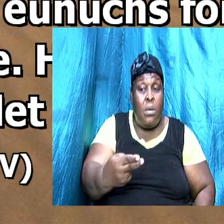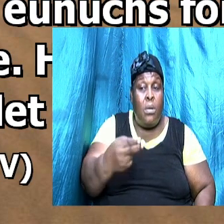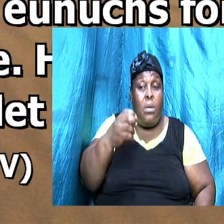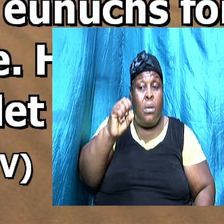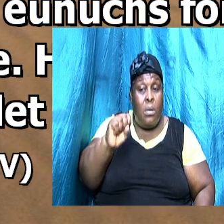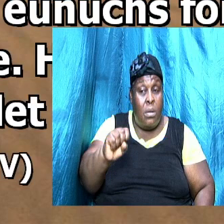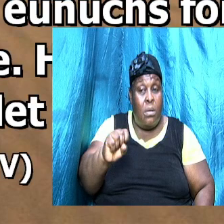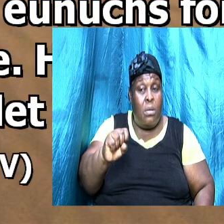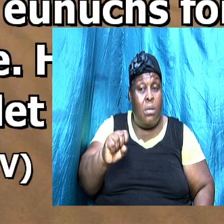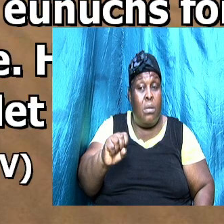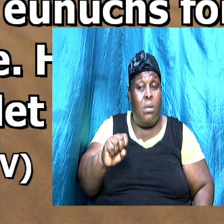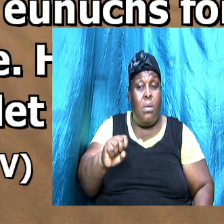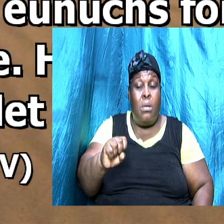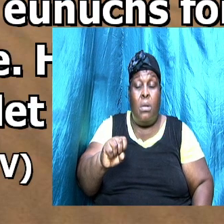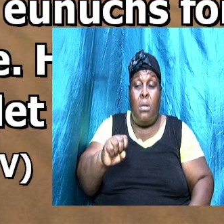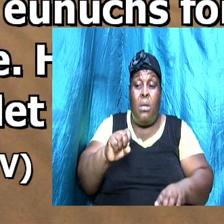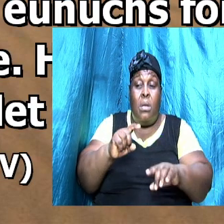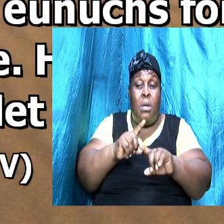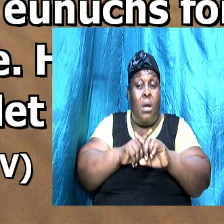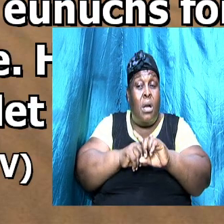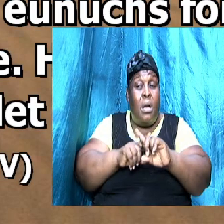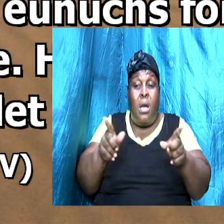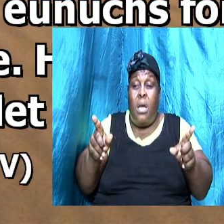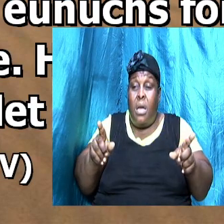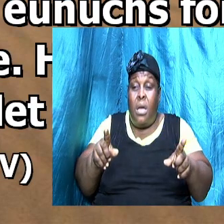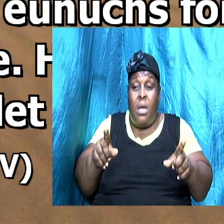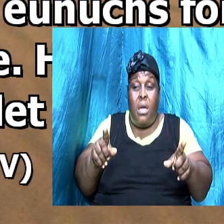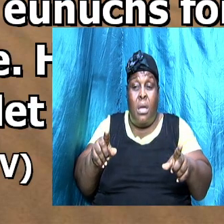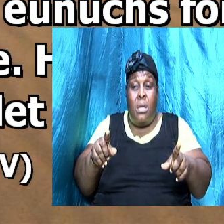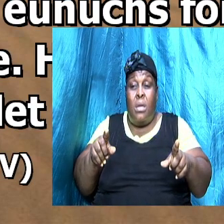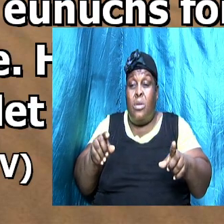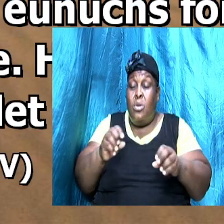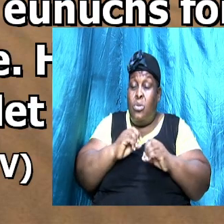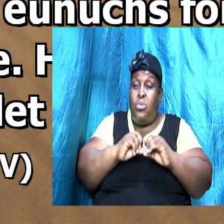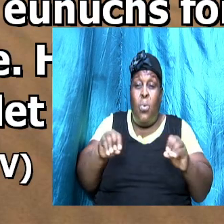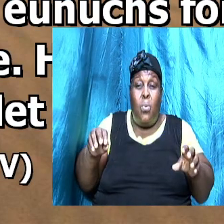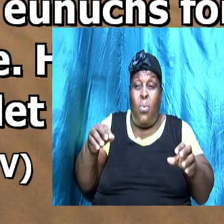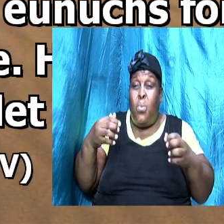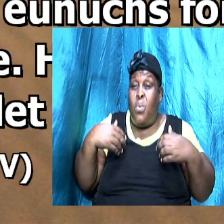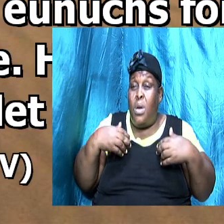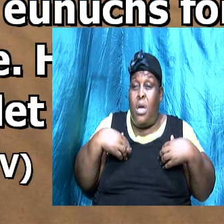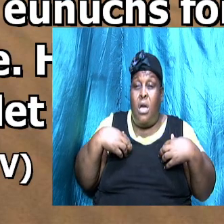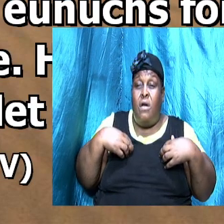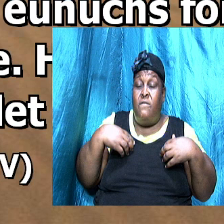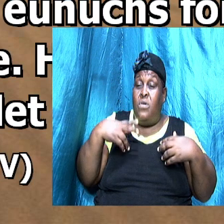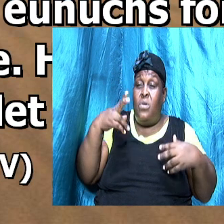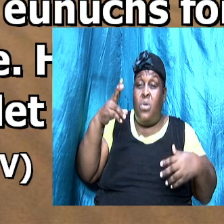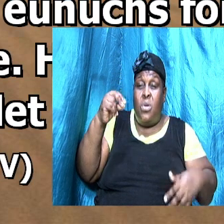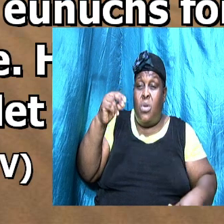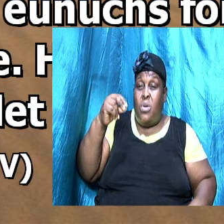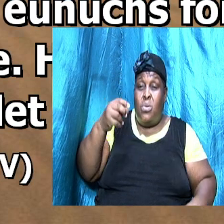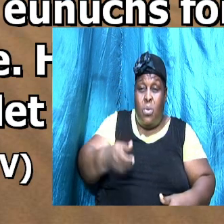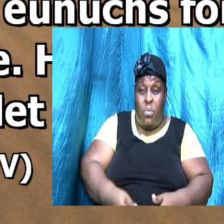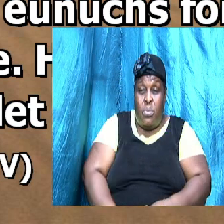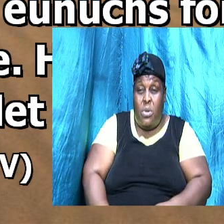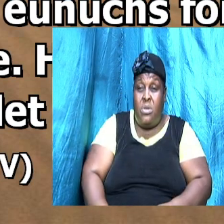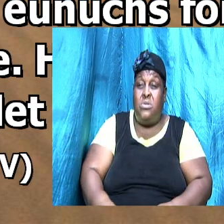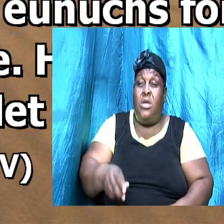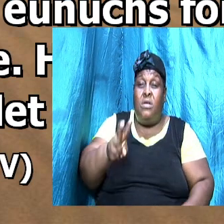ladies, you know, don't have the organs, and so they are human by eunuchs, sorry, by